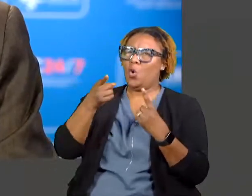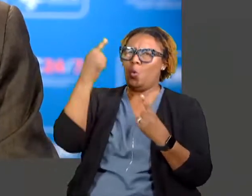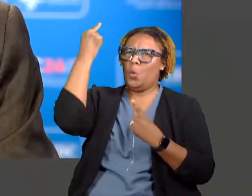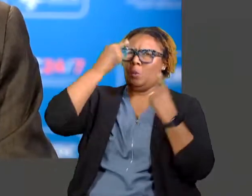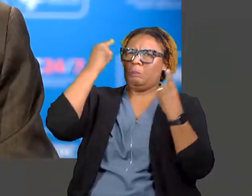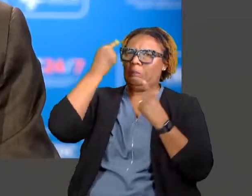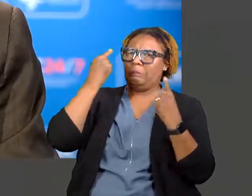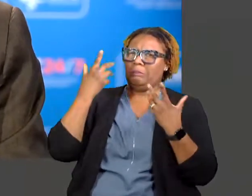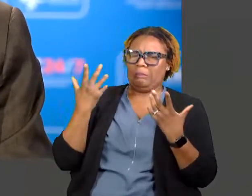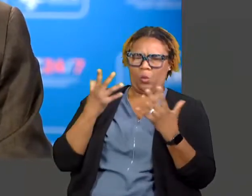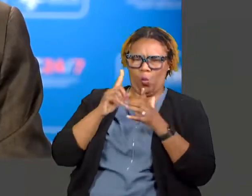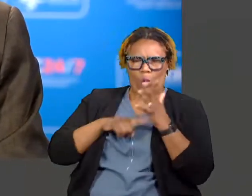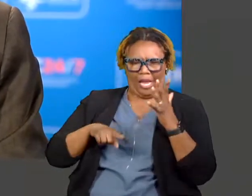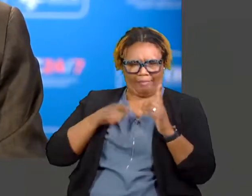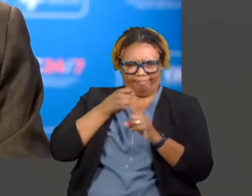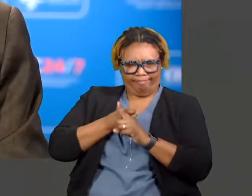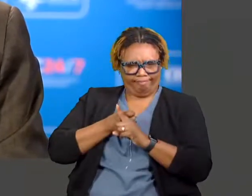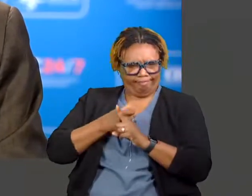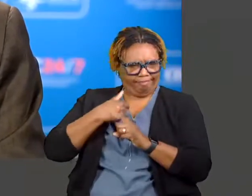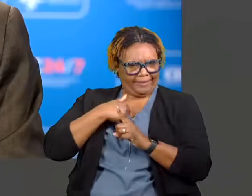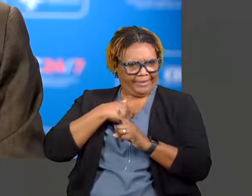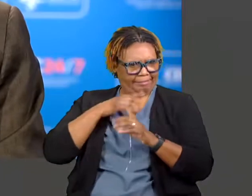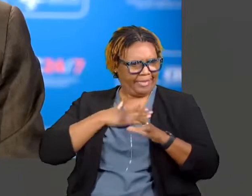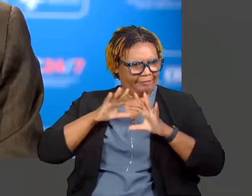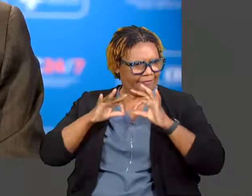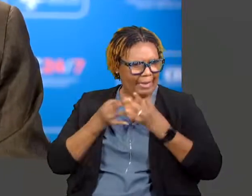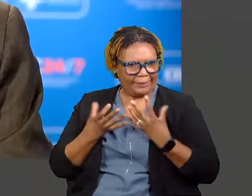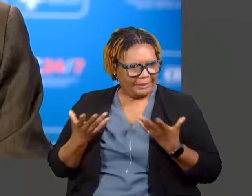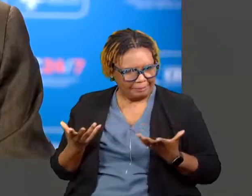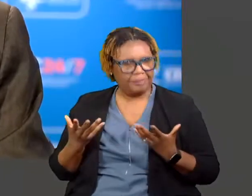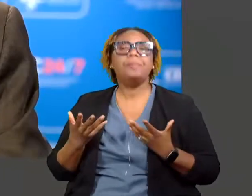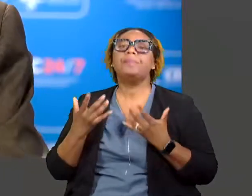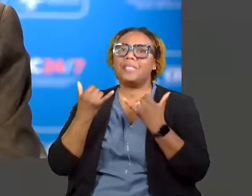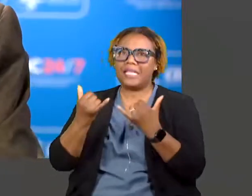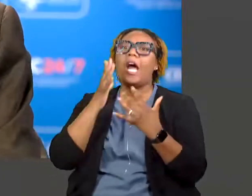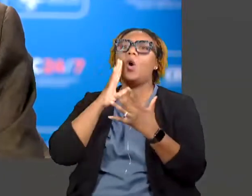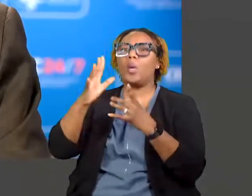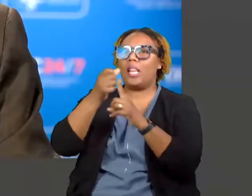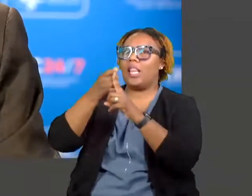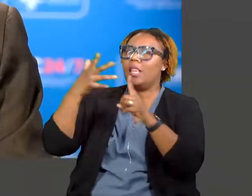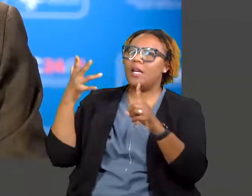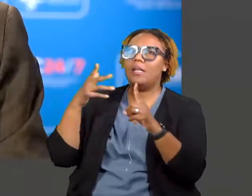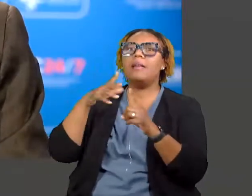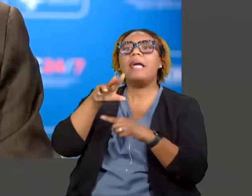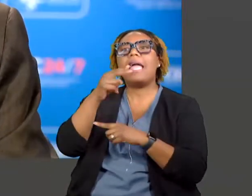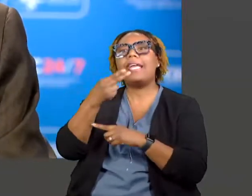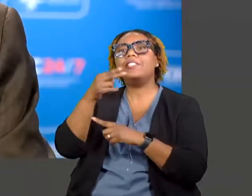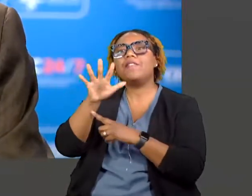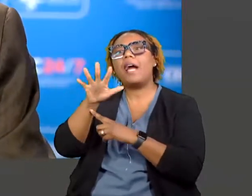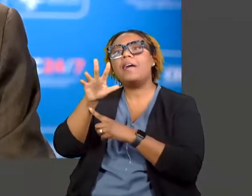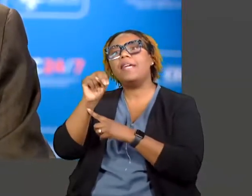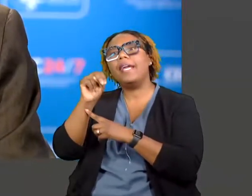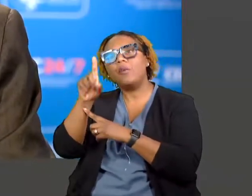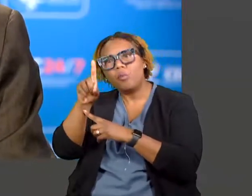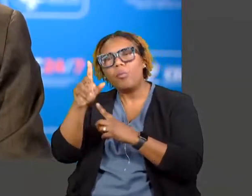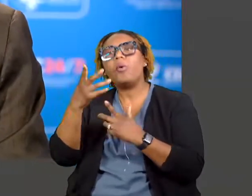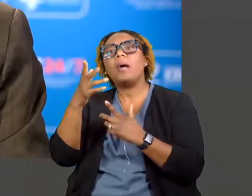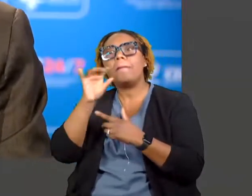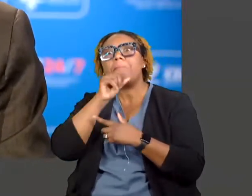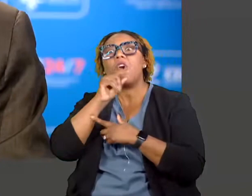family. So I'd like to spend some time talking about what H5N1 or bird flu means from the human health